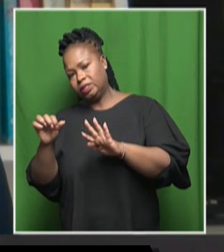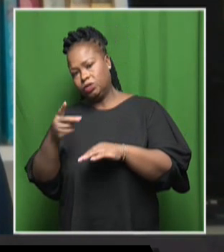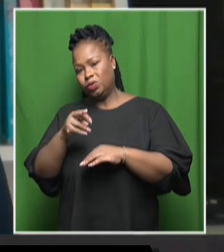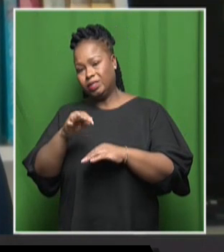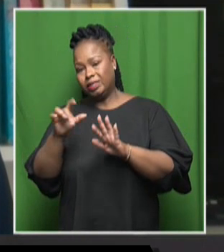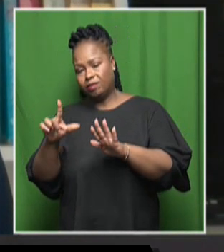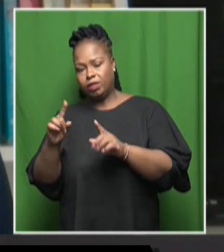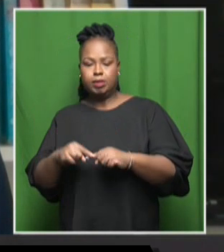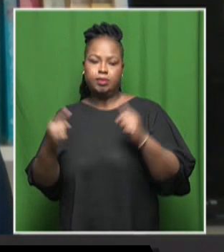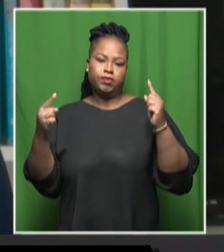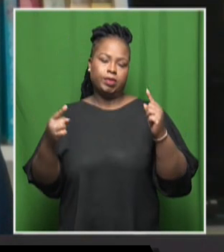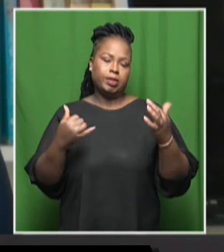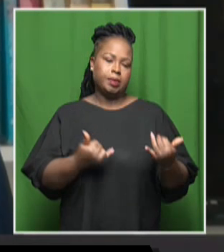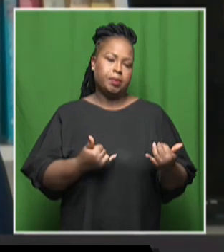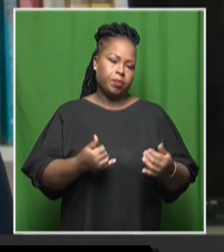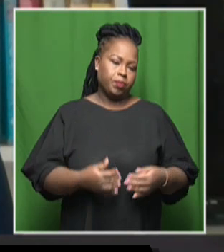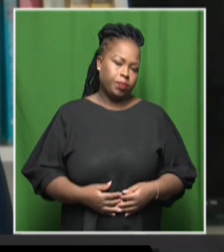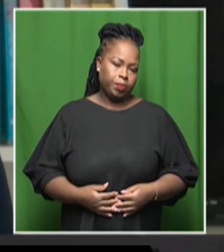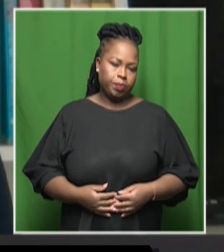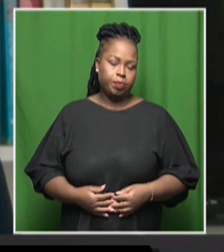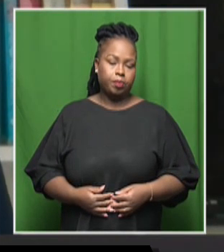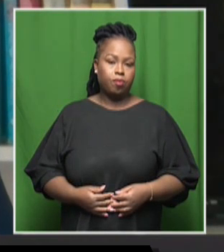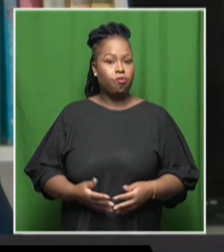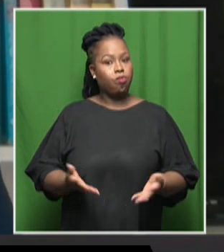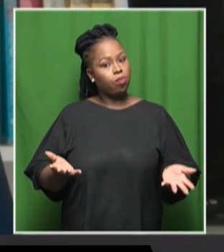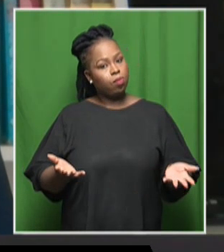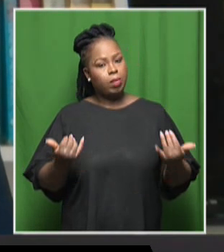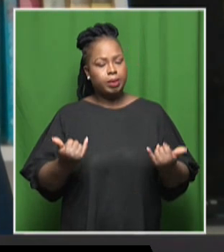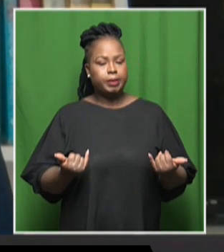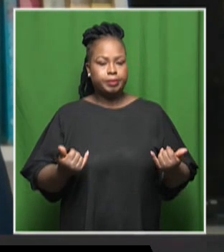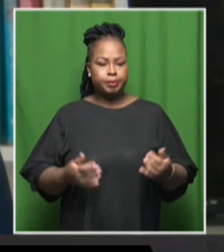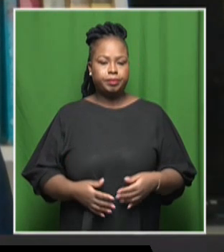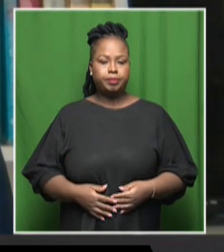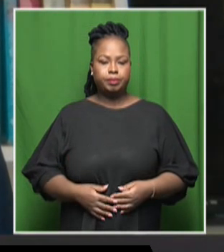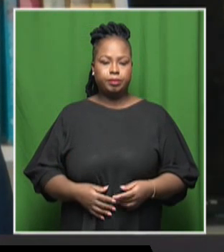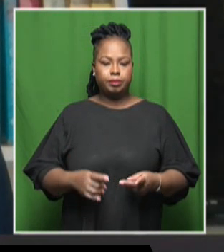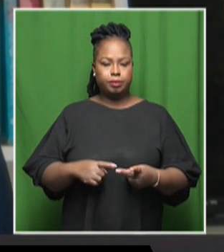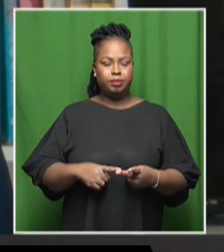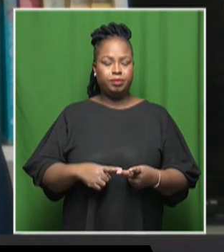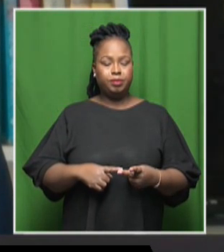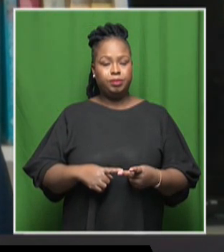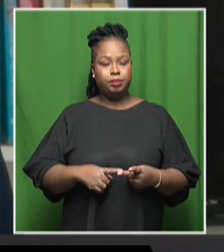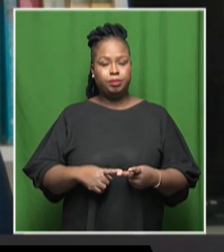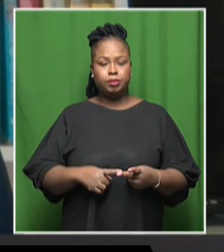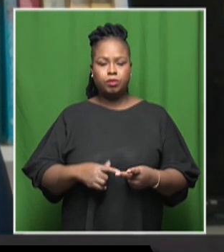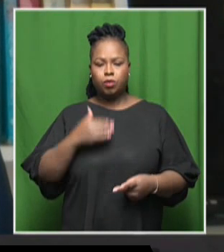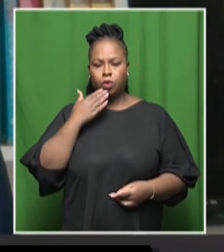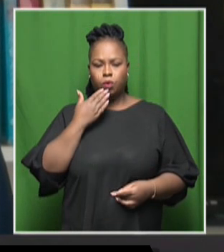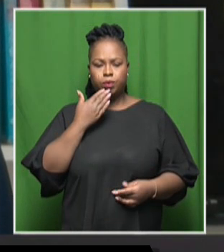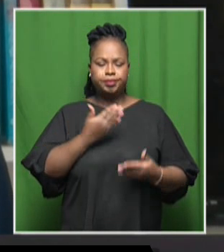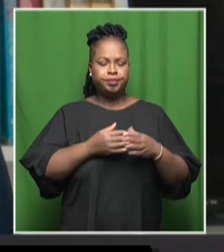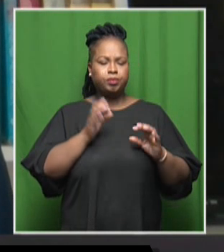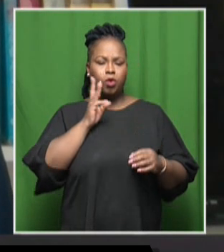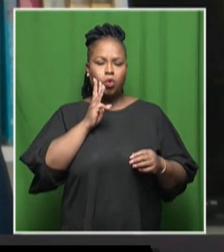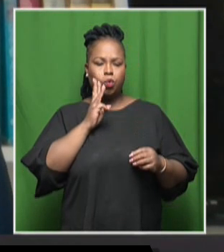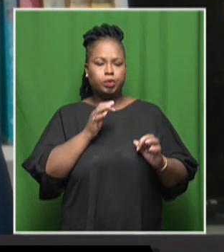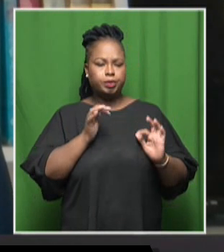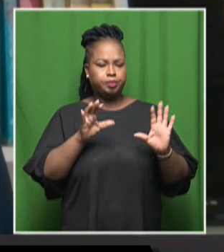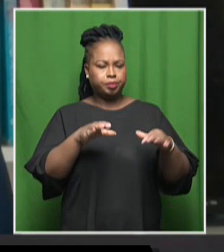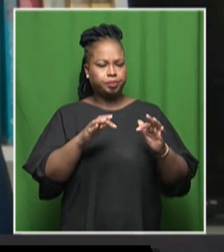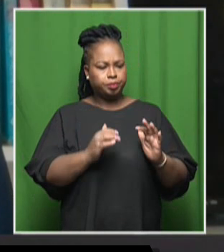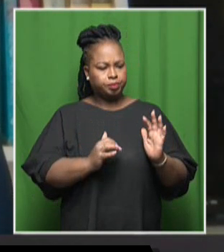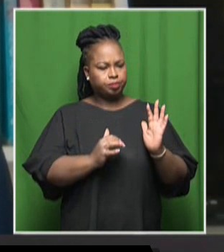very different than this summer. And therefore, all people that can also store their own water in tanks at home, for example,